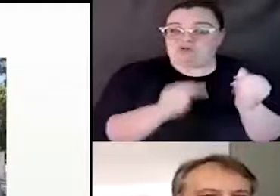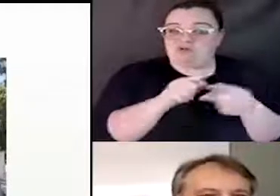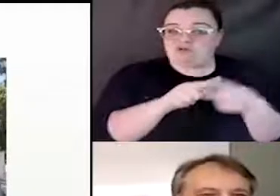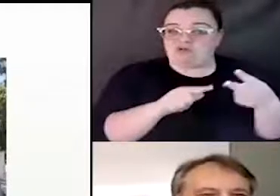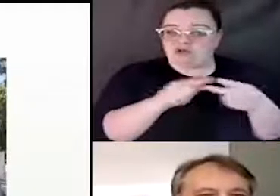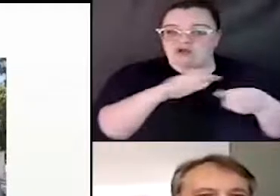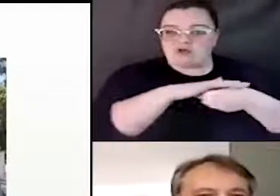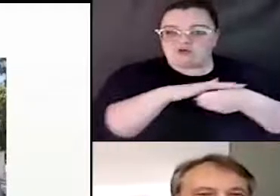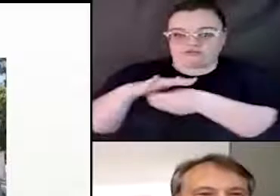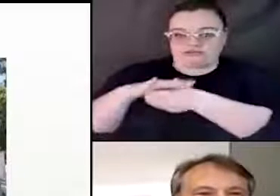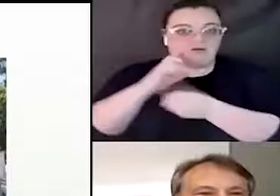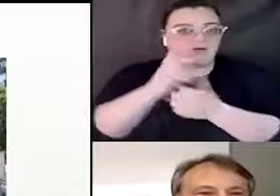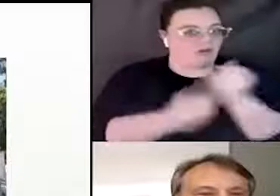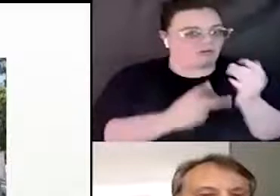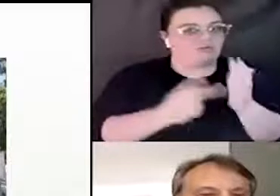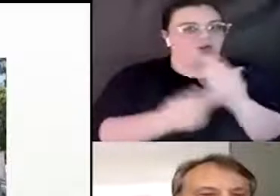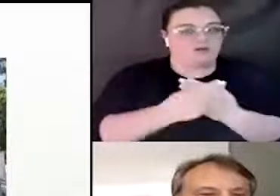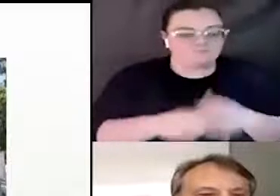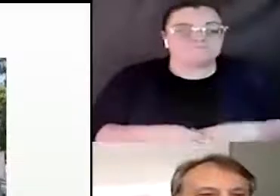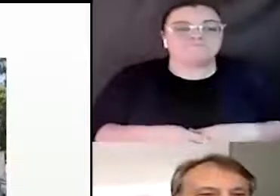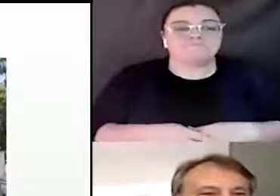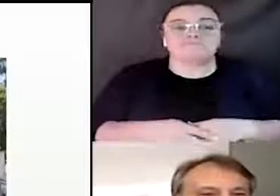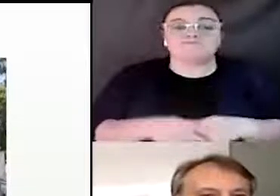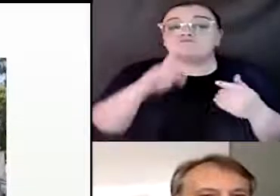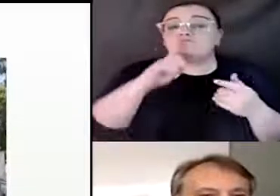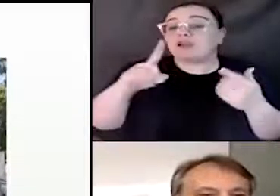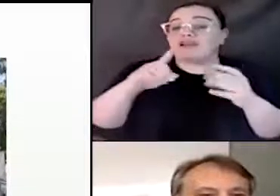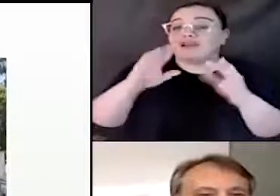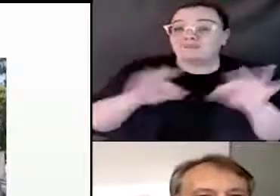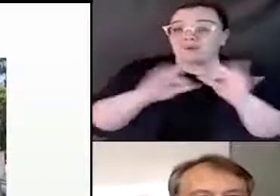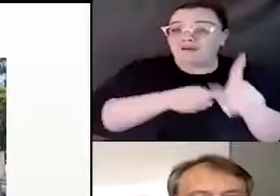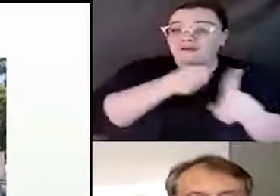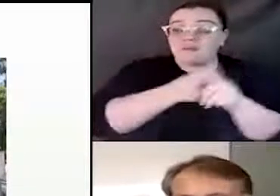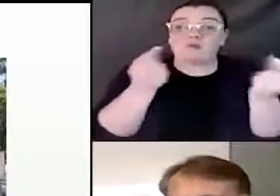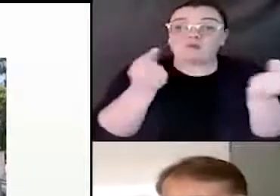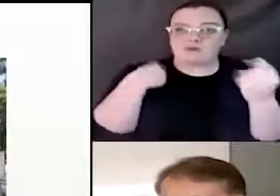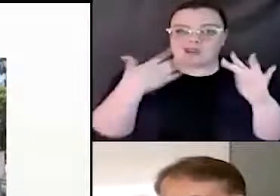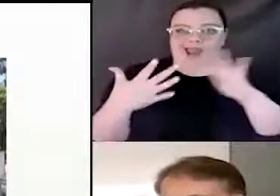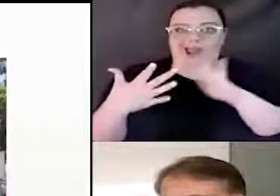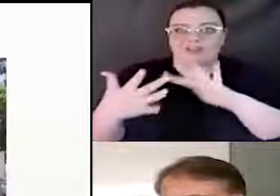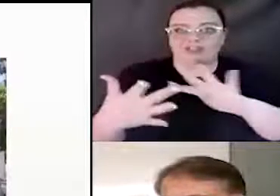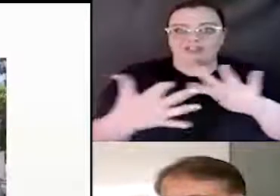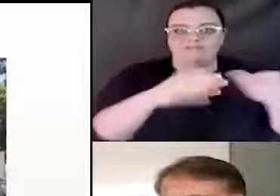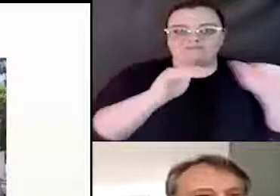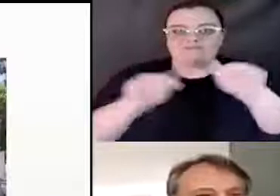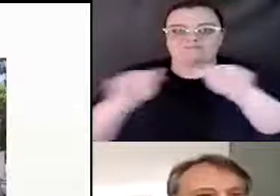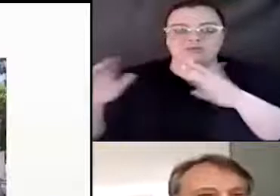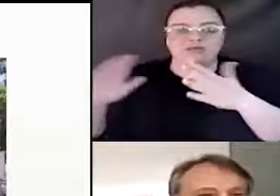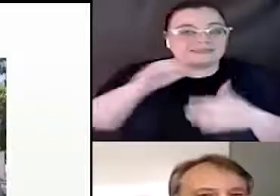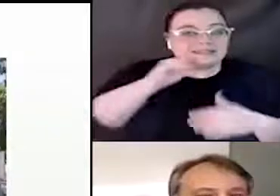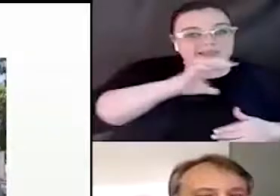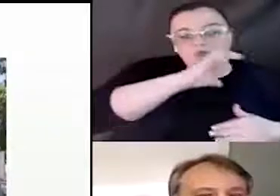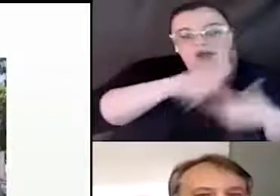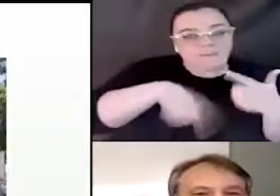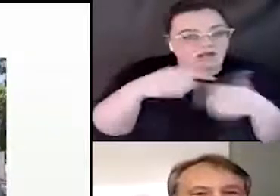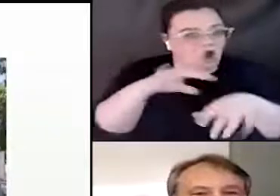locations for both programs. The key impact too was we did a lot of outreach to seniors about earthquake